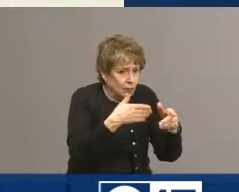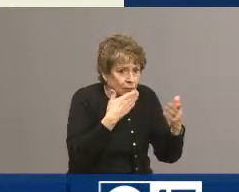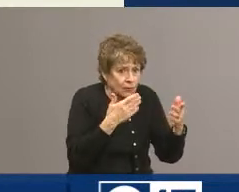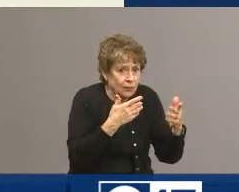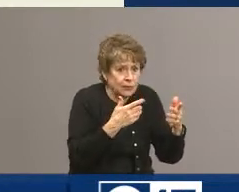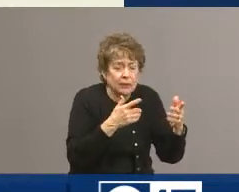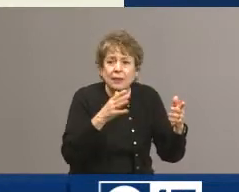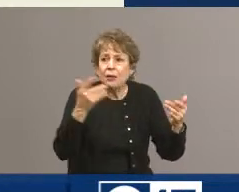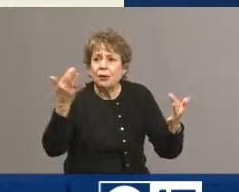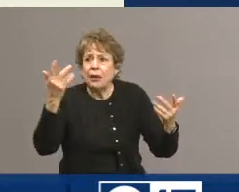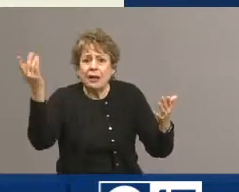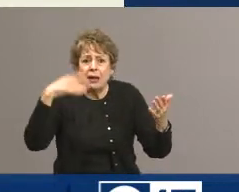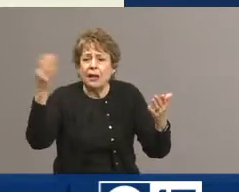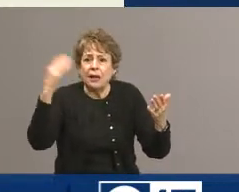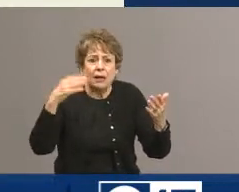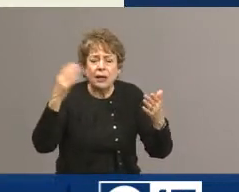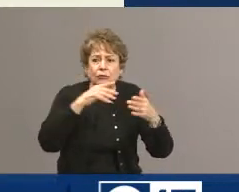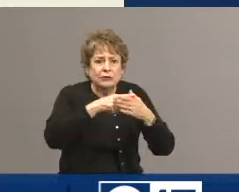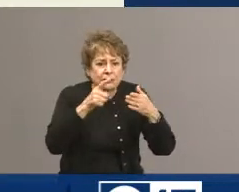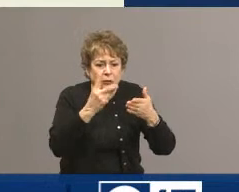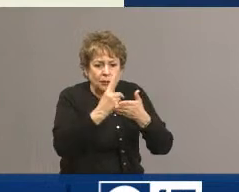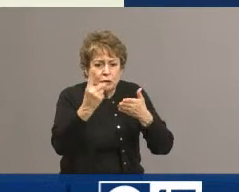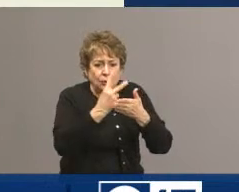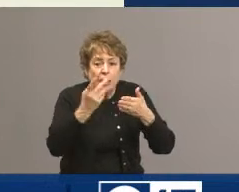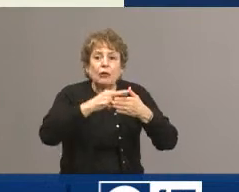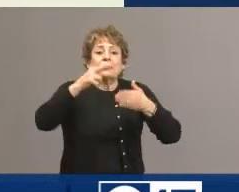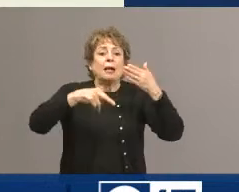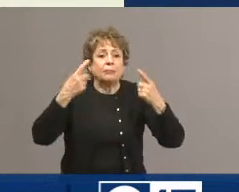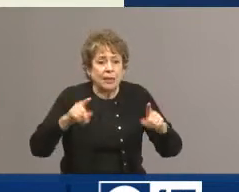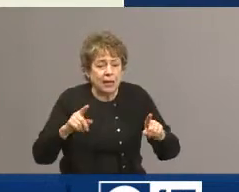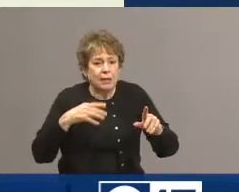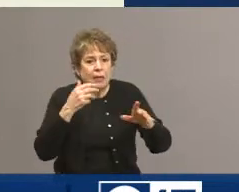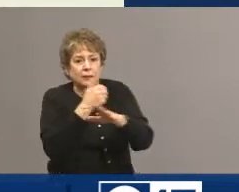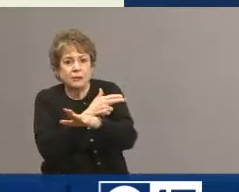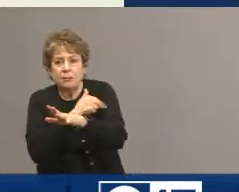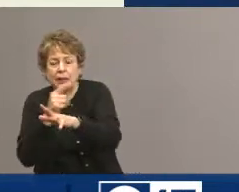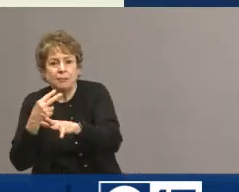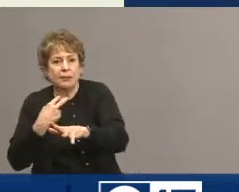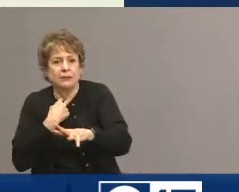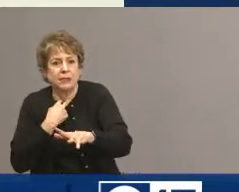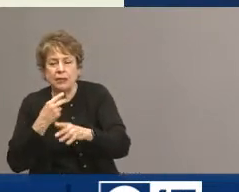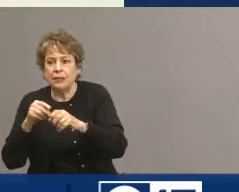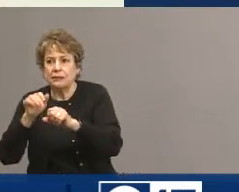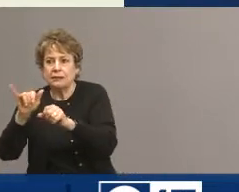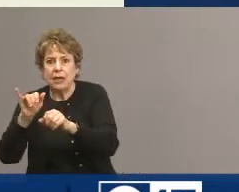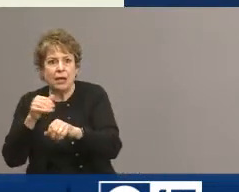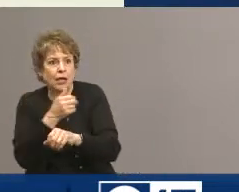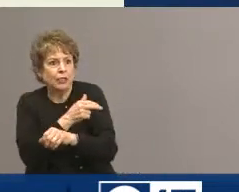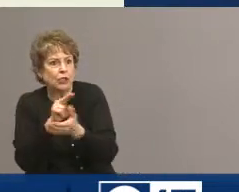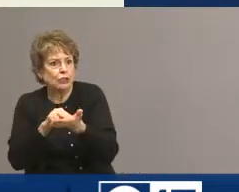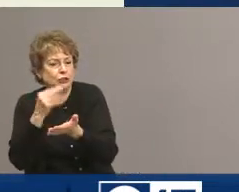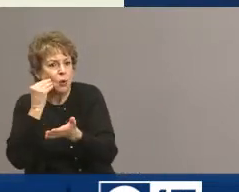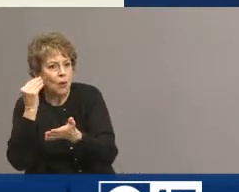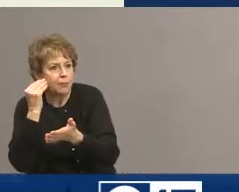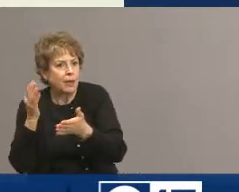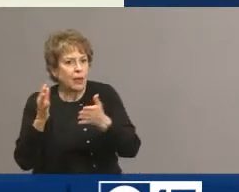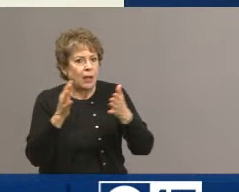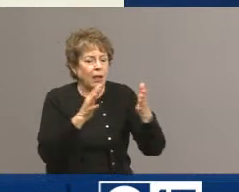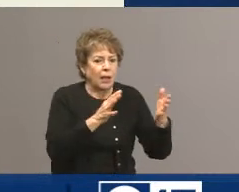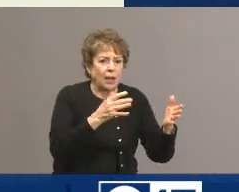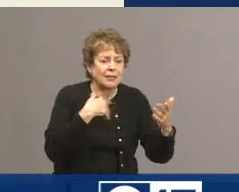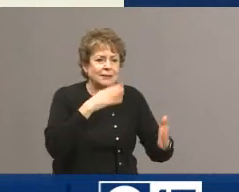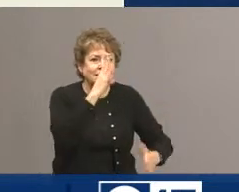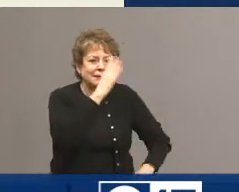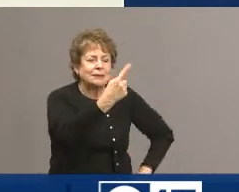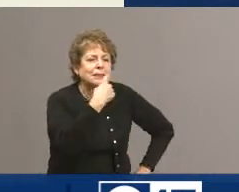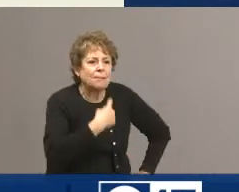People's nursing home for their grandparents. There are cases there. Can you guys give in layman's terms why there is not more widespread testing